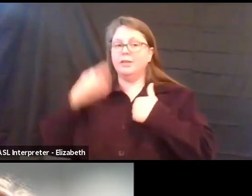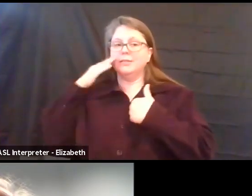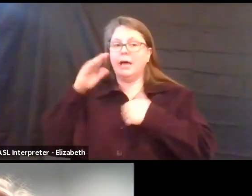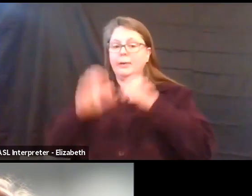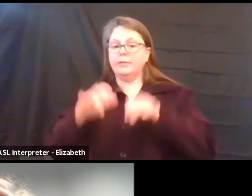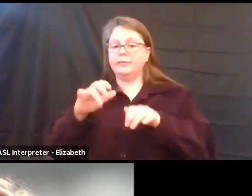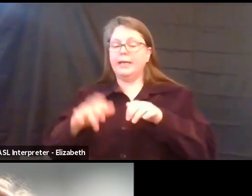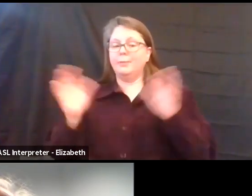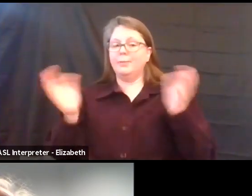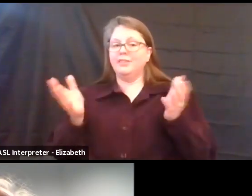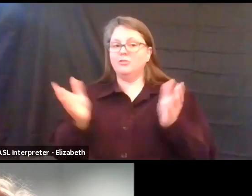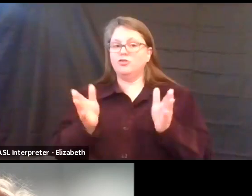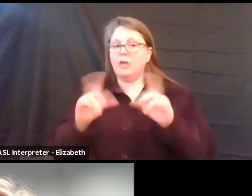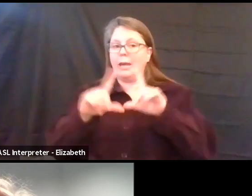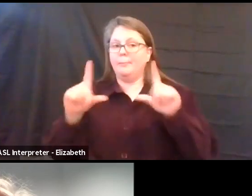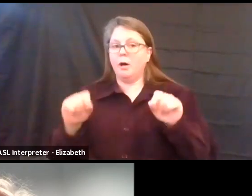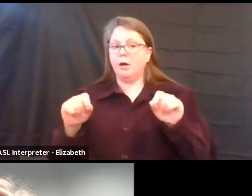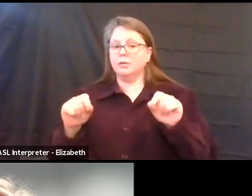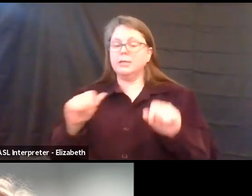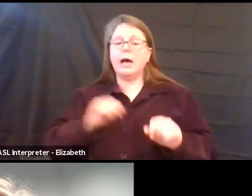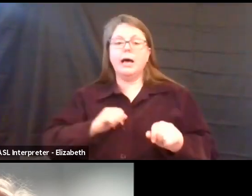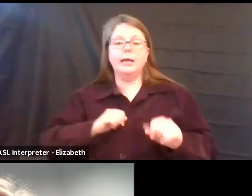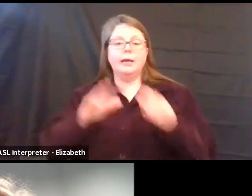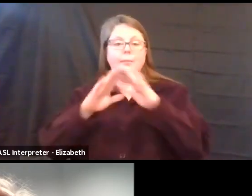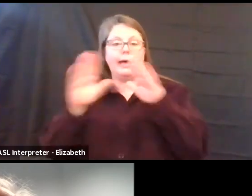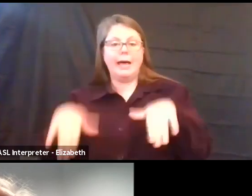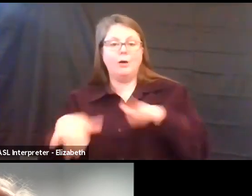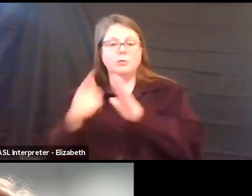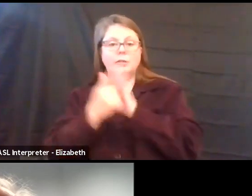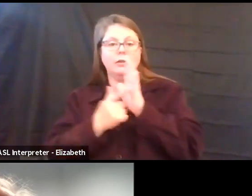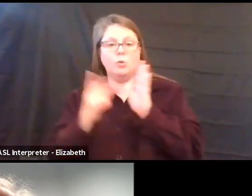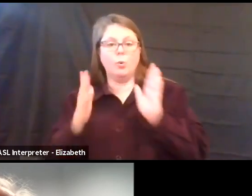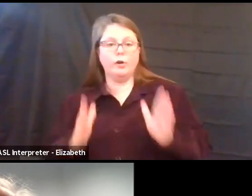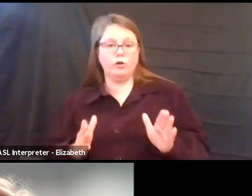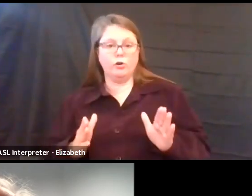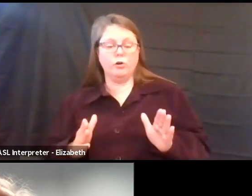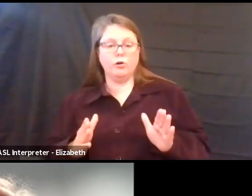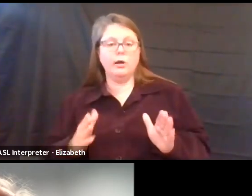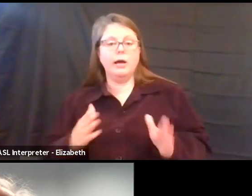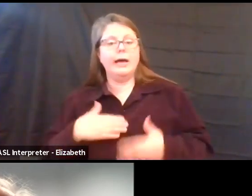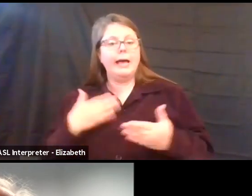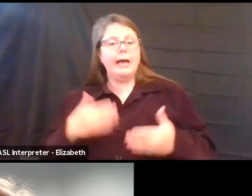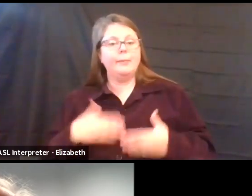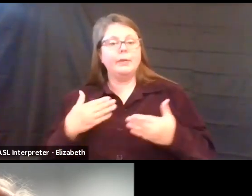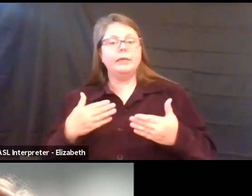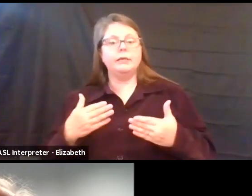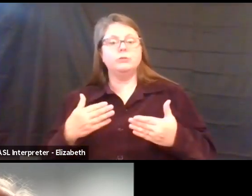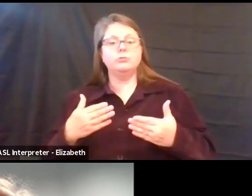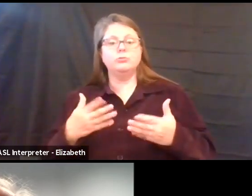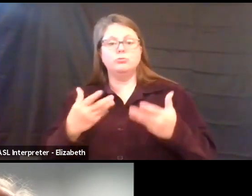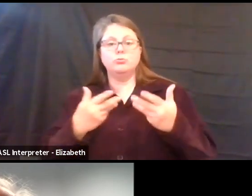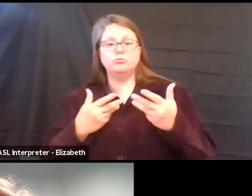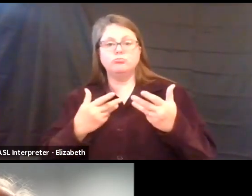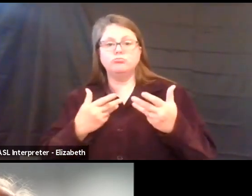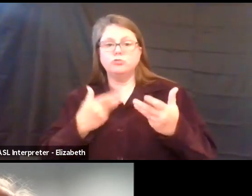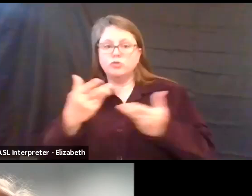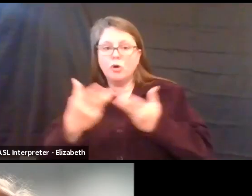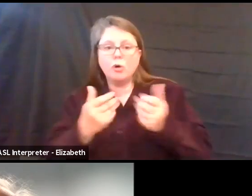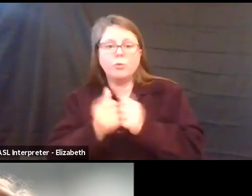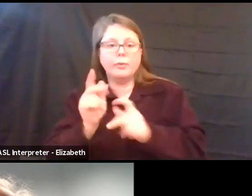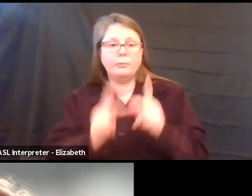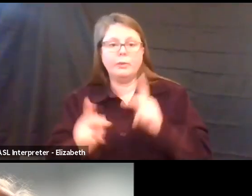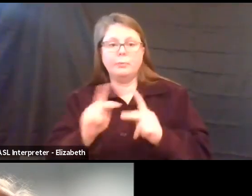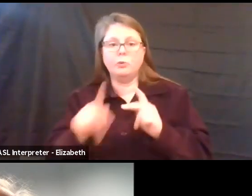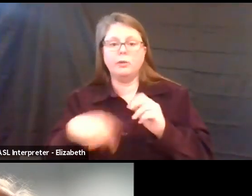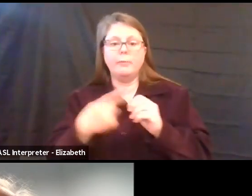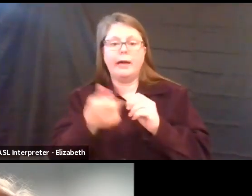in a sec. And I'm a housing lawyer, and I am happy to talk to people about questions that they might have about